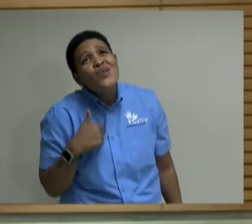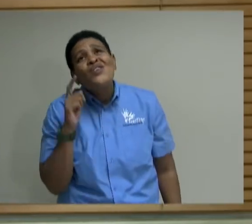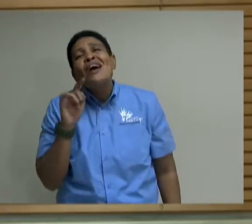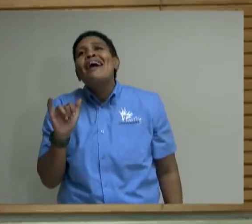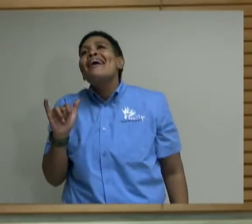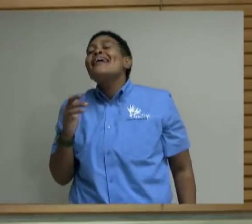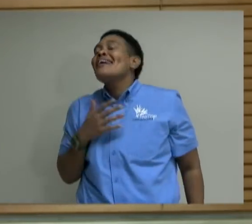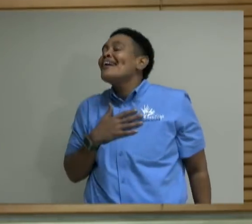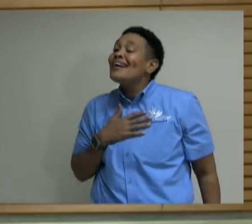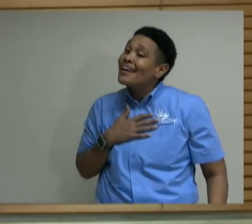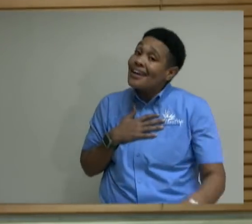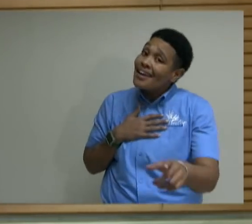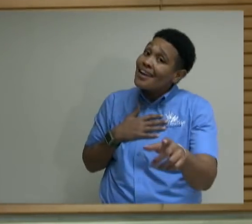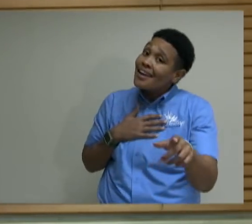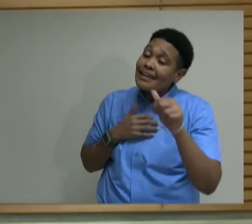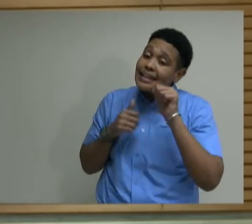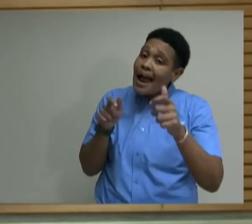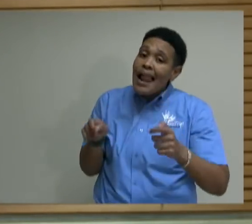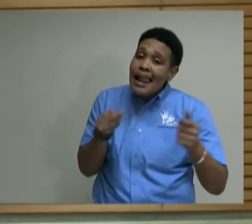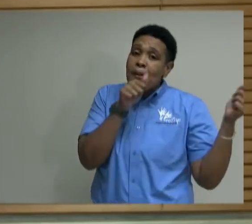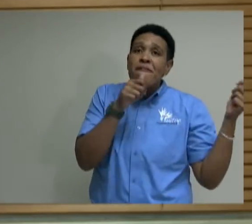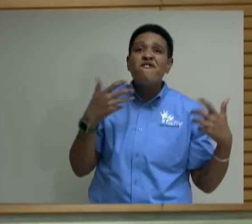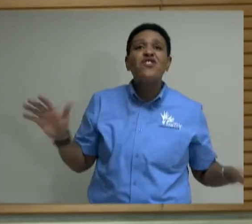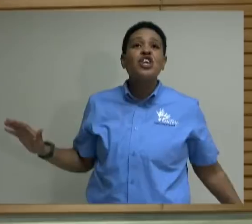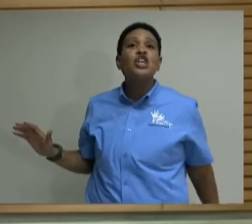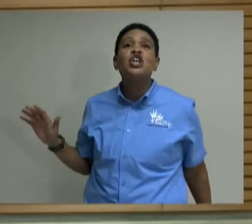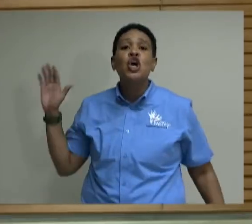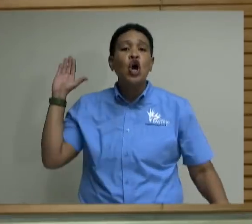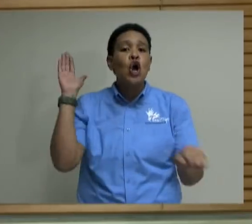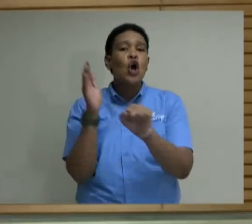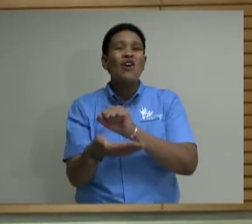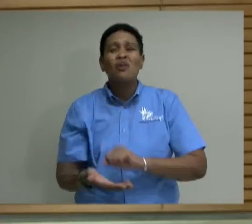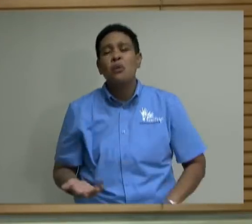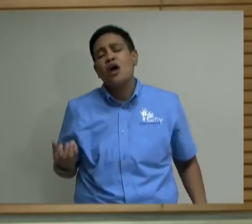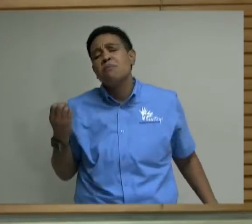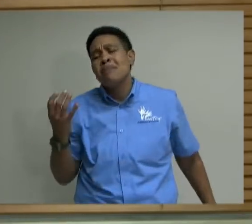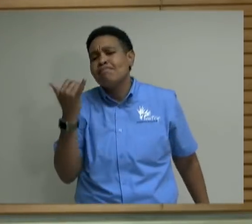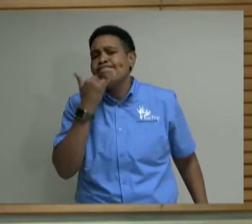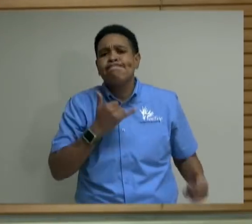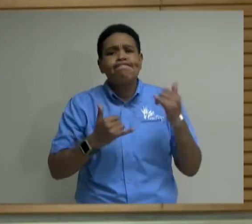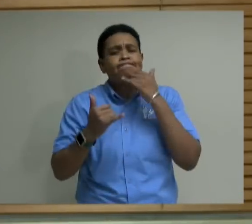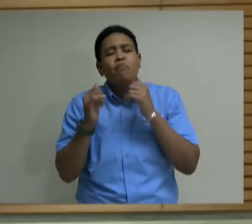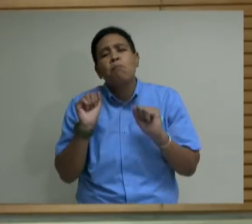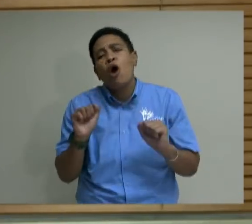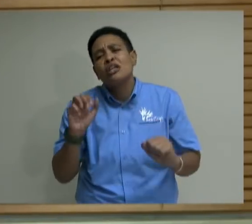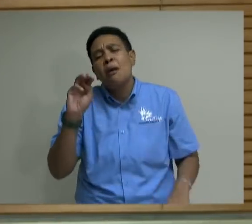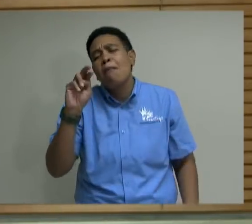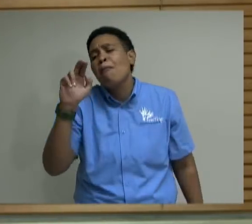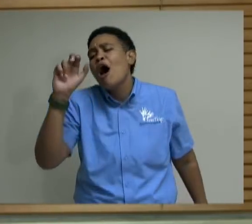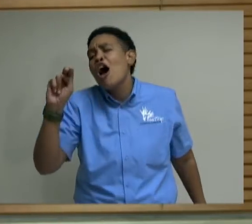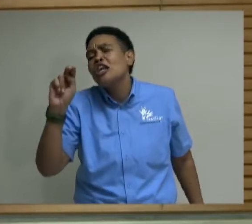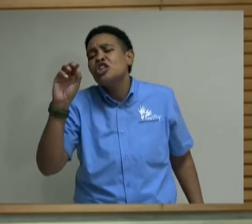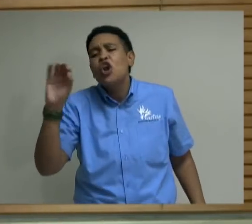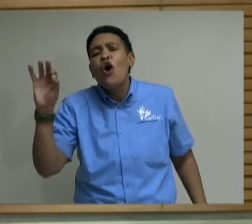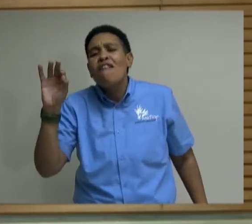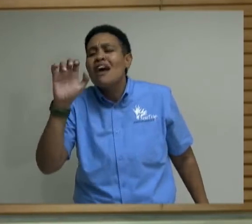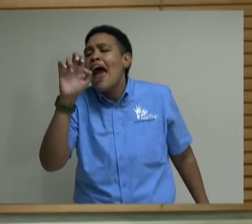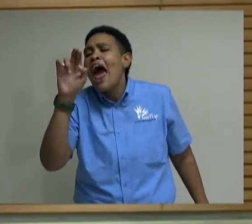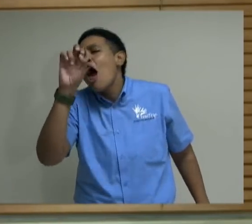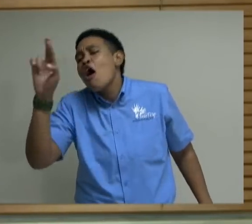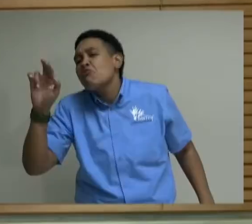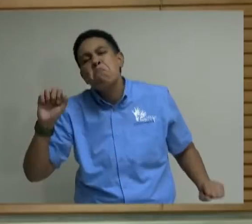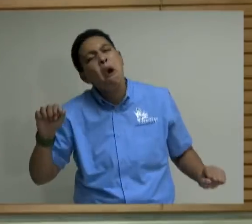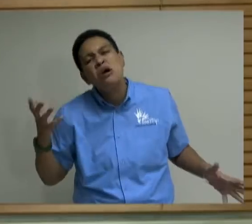recognize that you're not going to eliminate it because there are too many margins of error. It is too much of a highly contagious